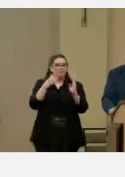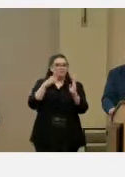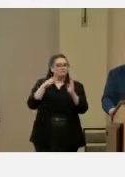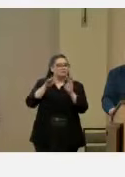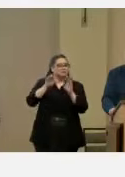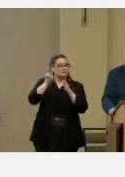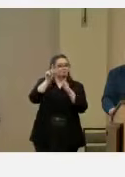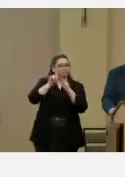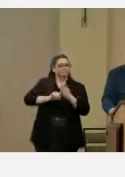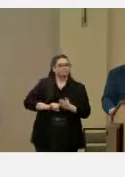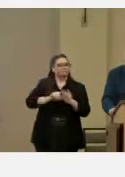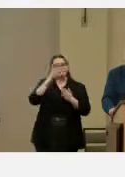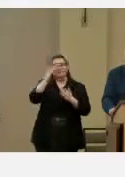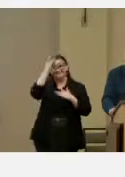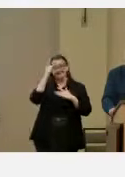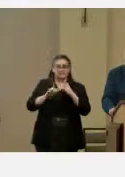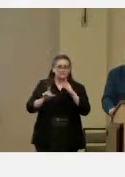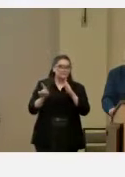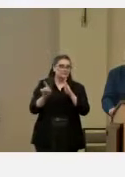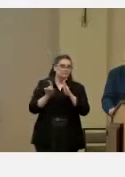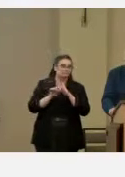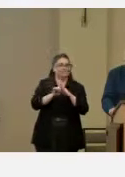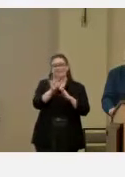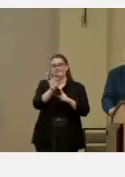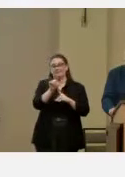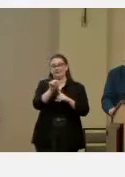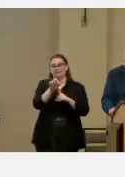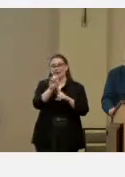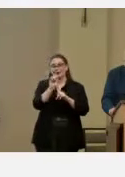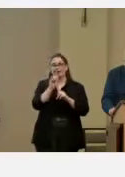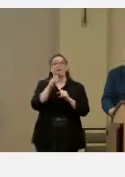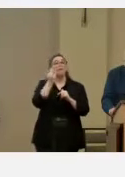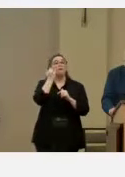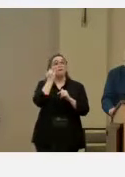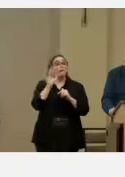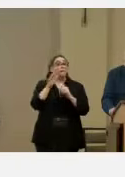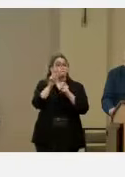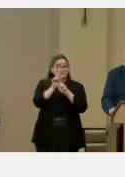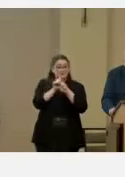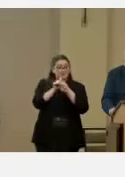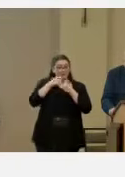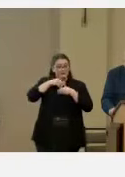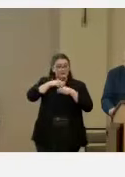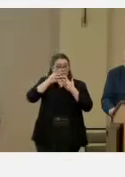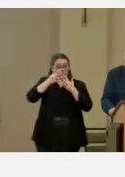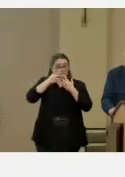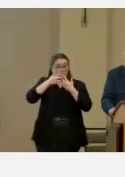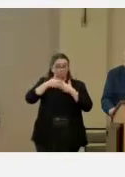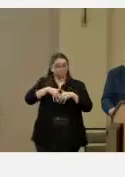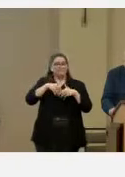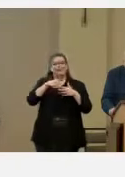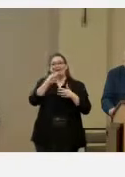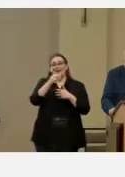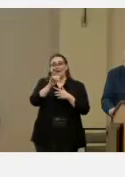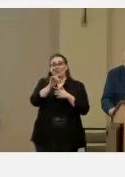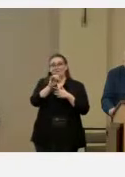a disease flare. And we can often, if one has certain breakdown products of